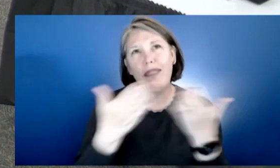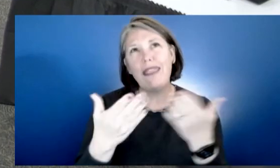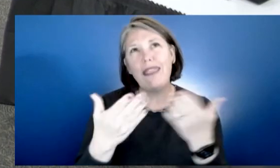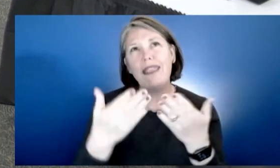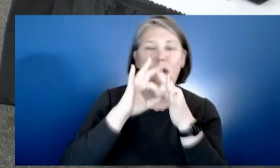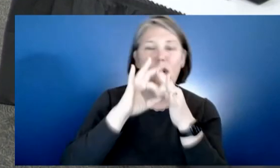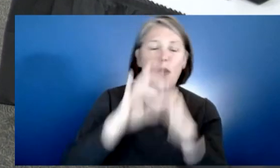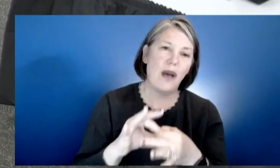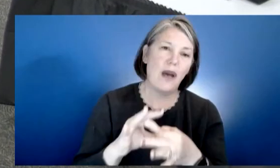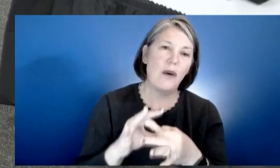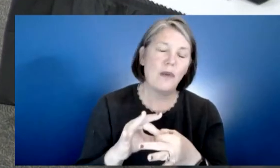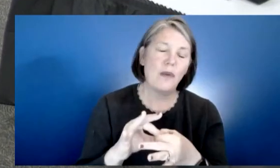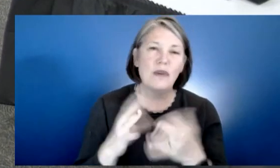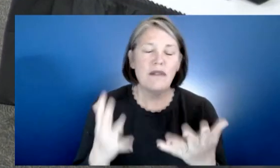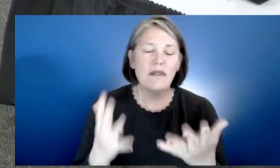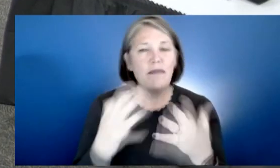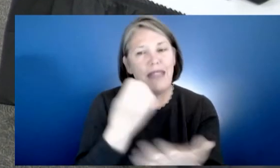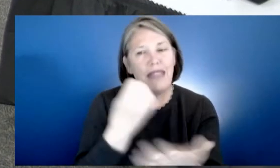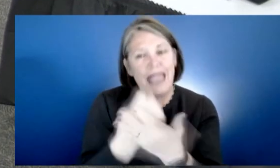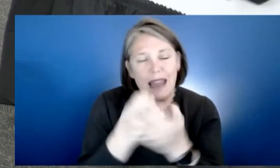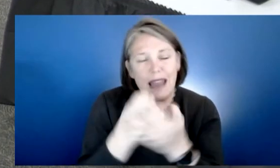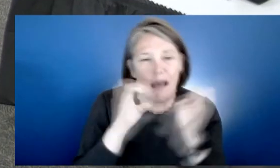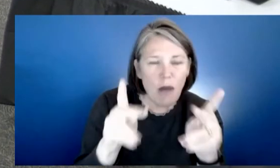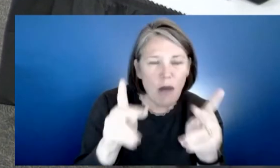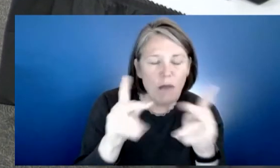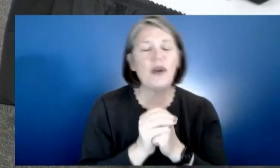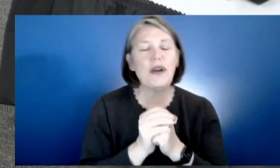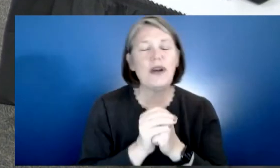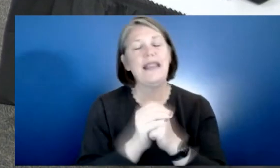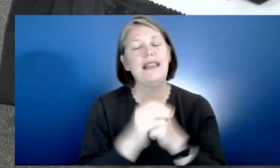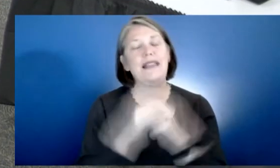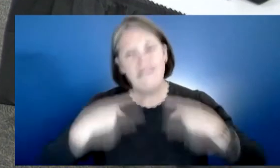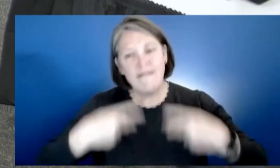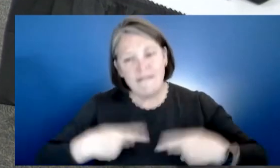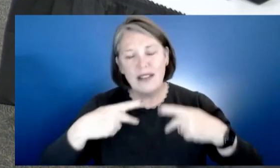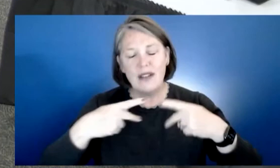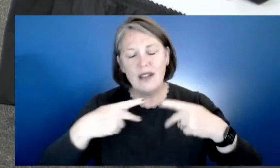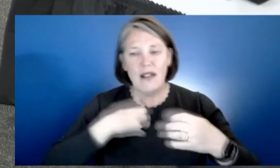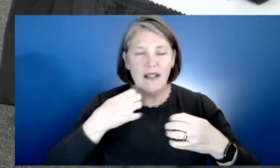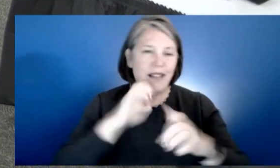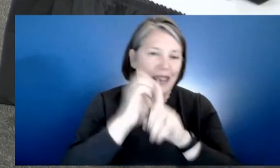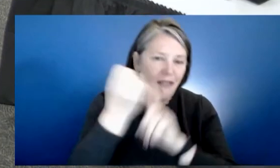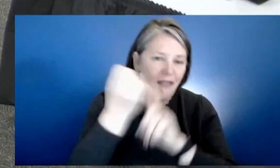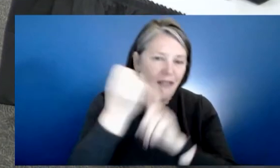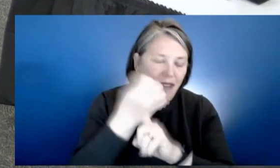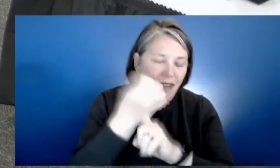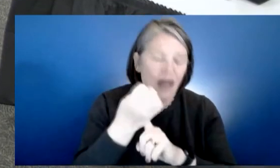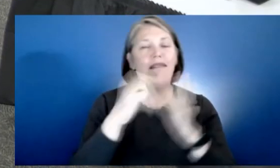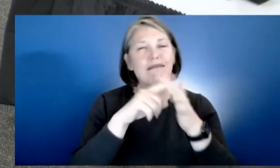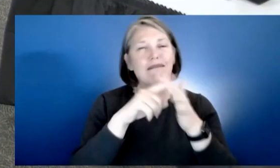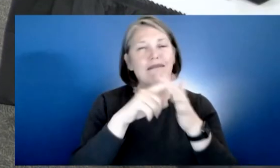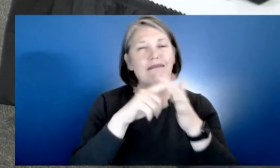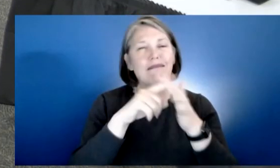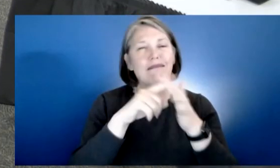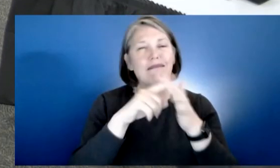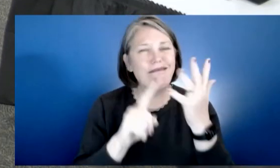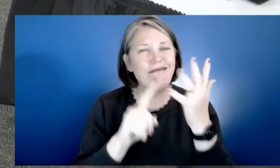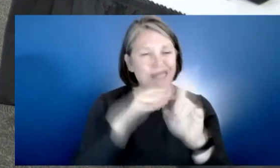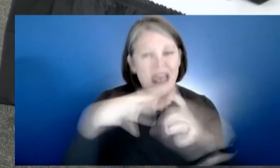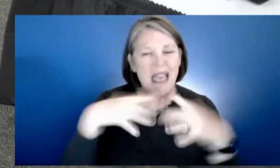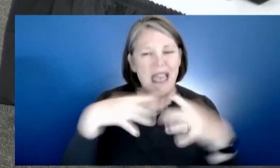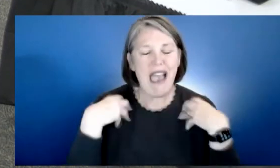around economic opportunity, the physical environment, the built environment, health behaviors